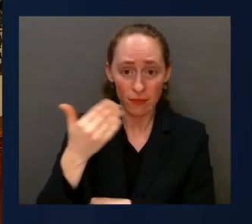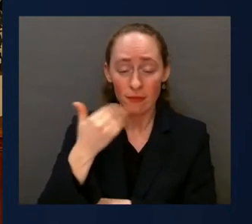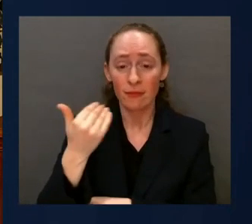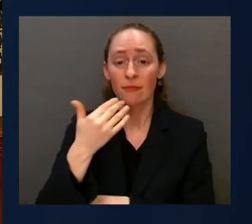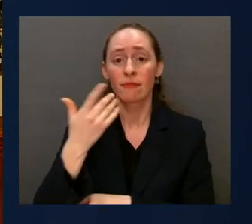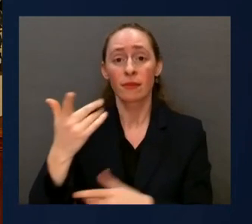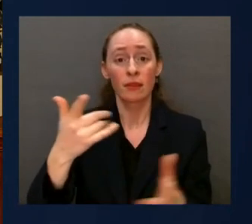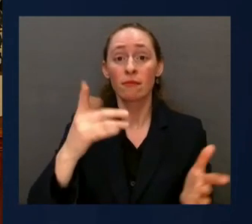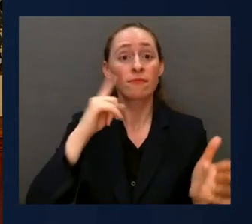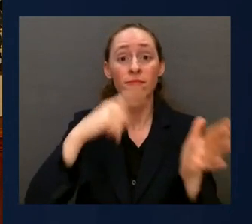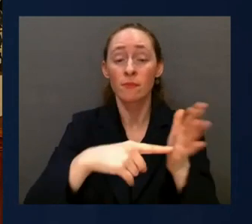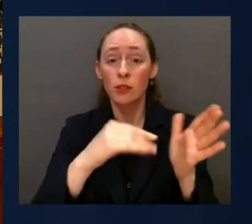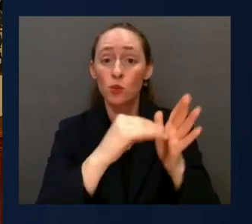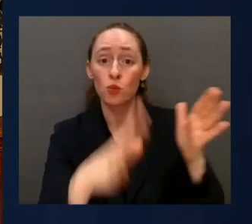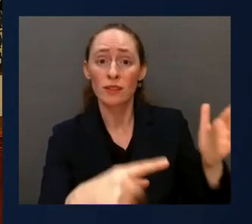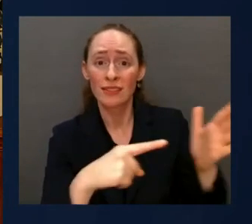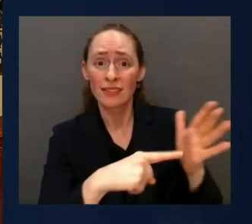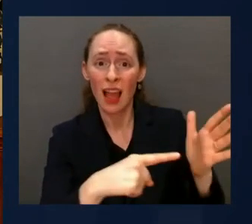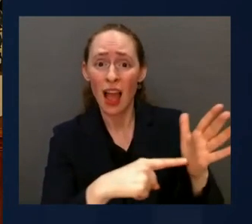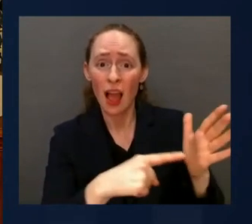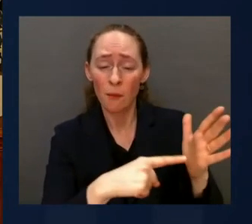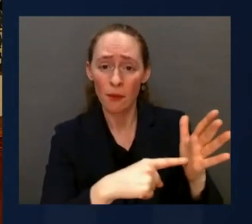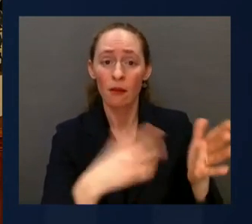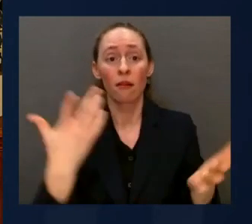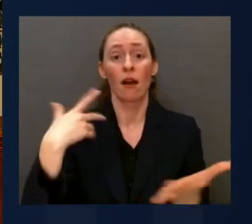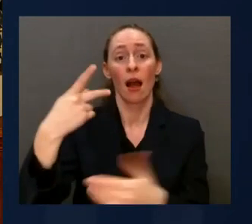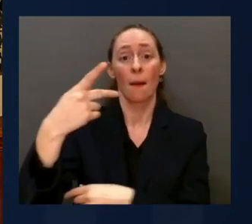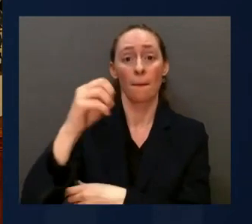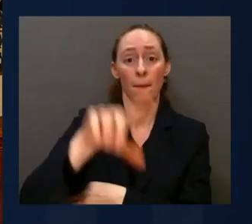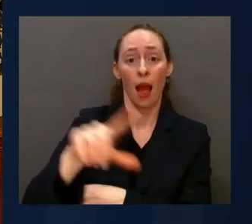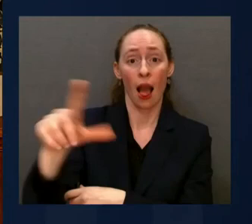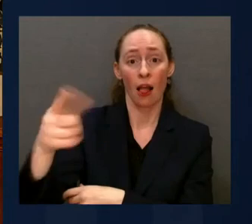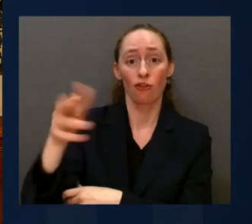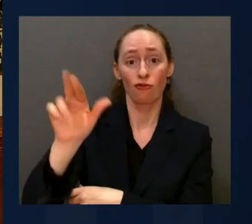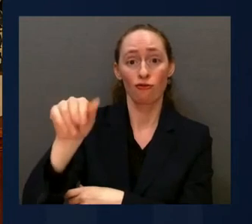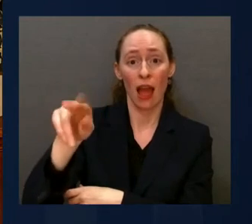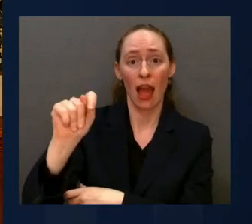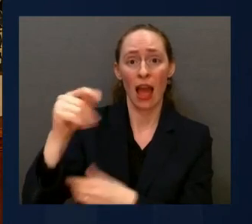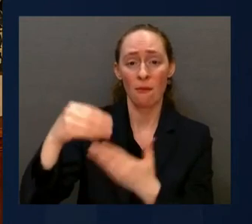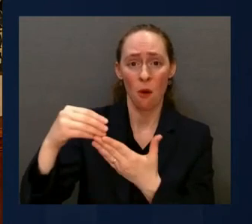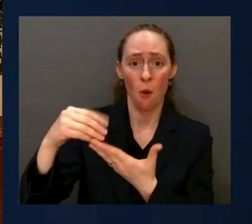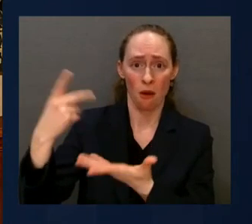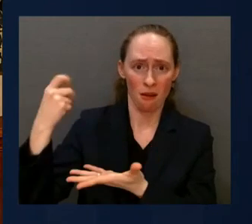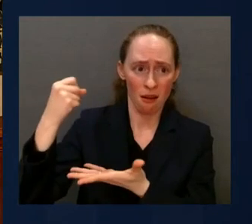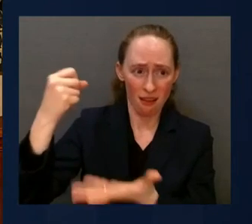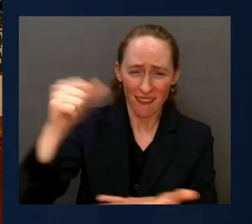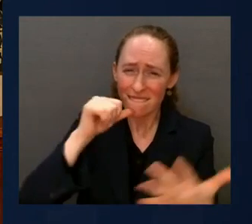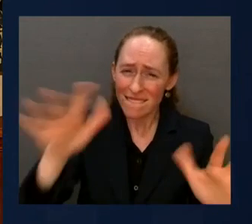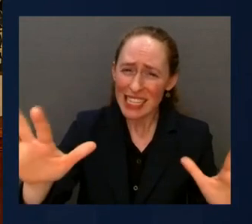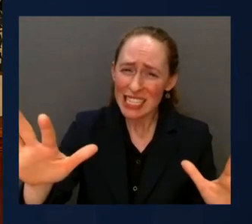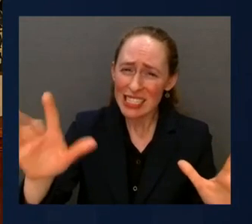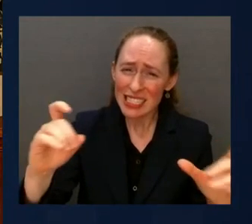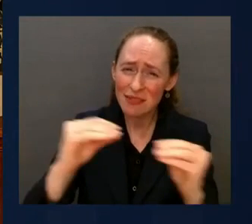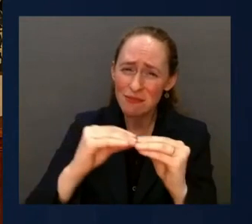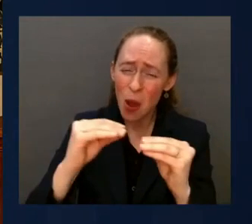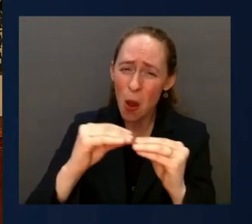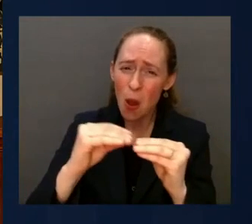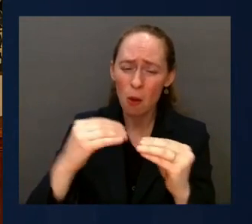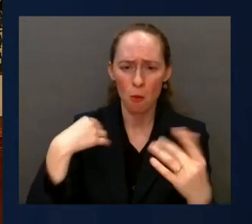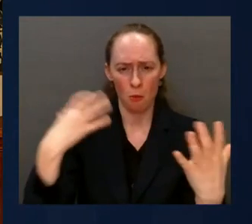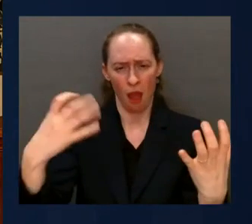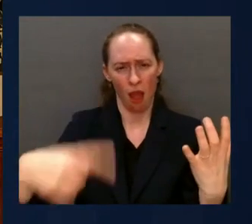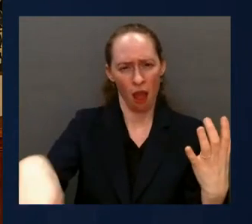families. Let's finish the job and connect students to career opportunities starting in high school. Provide access to 2 years of